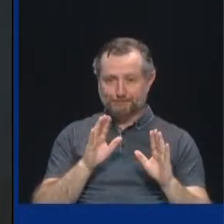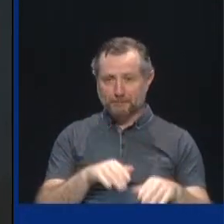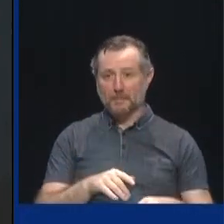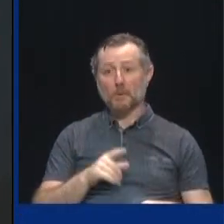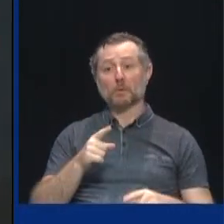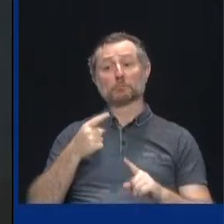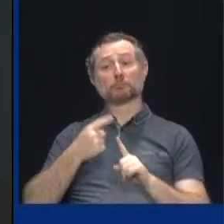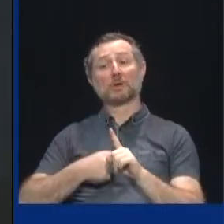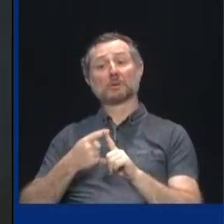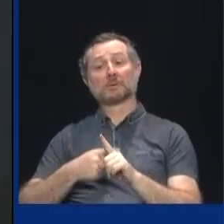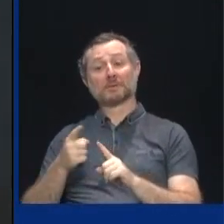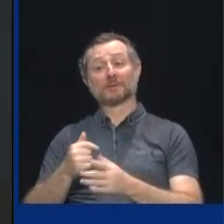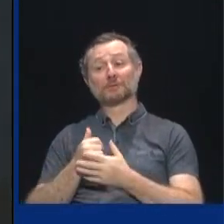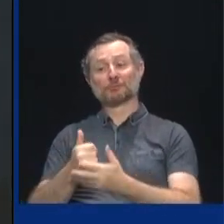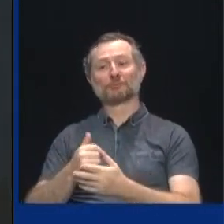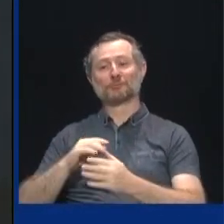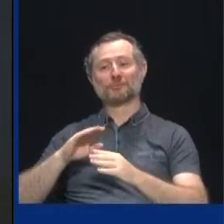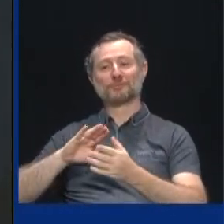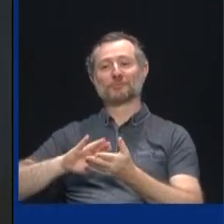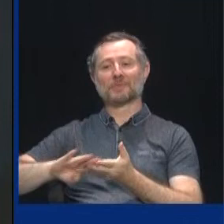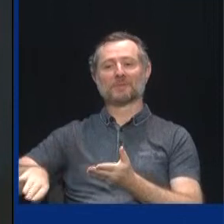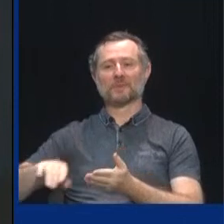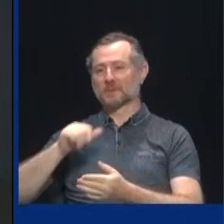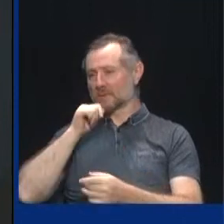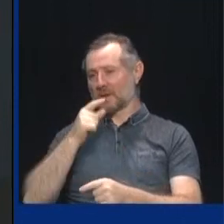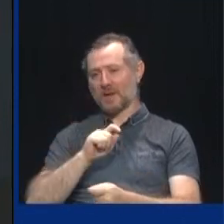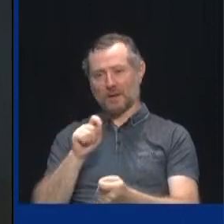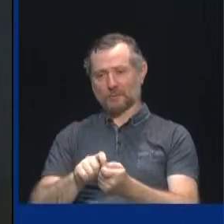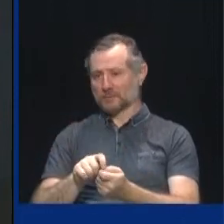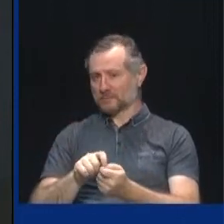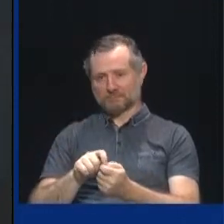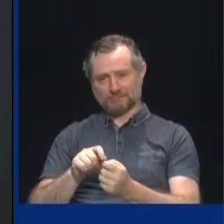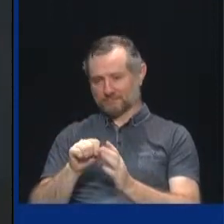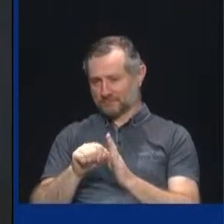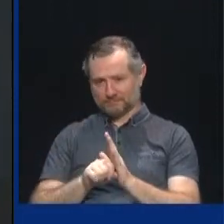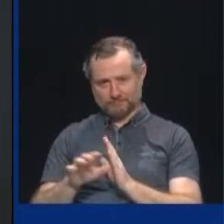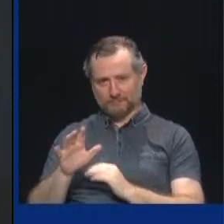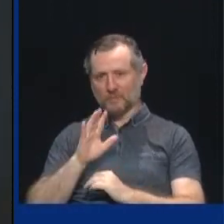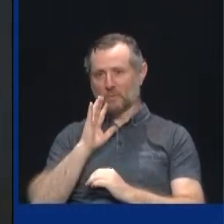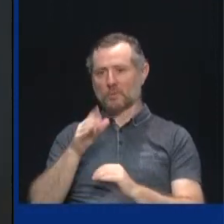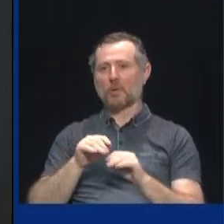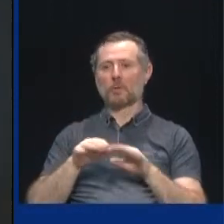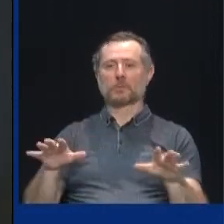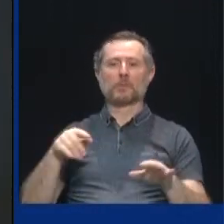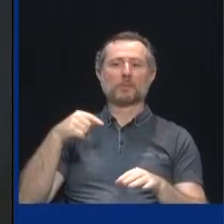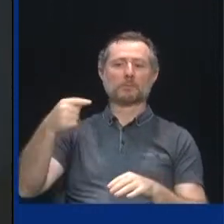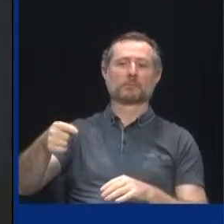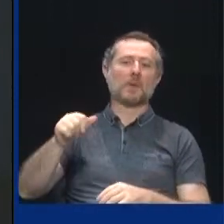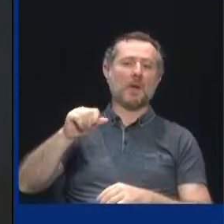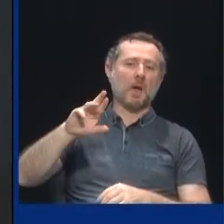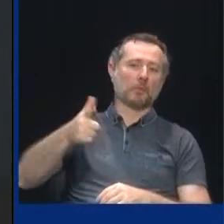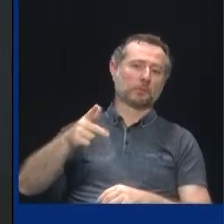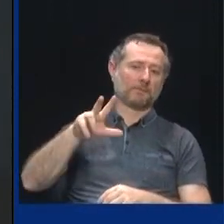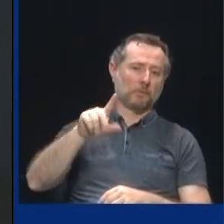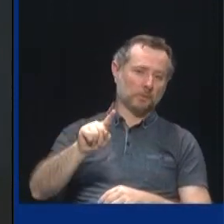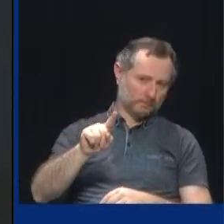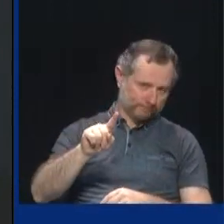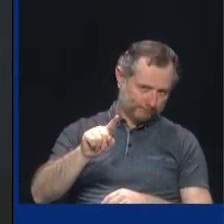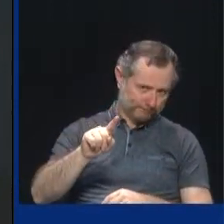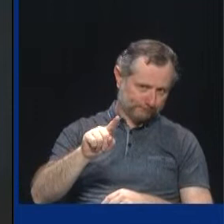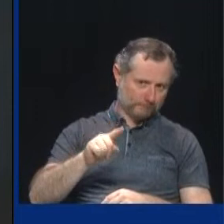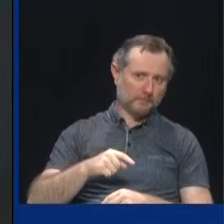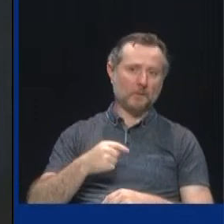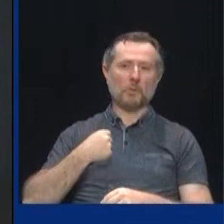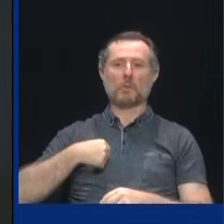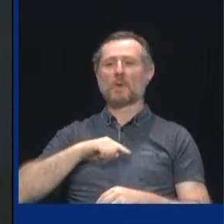all states. The rent relief funding will go out. It'll go out by August 31st, which is when we have a moratorium in this state. That